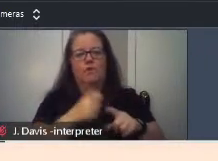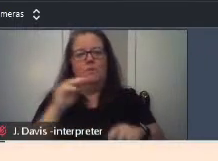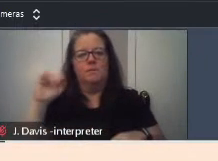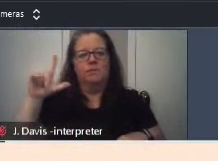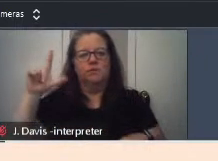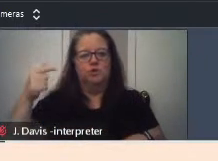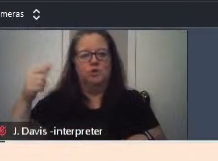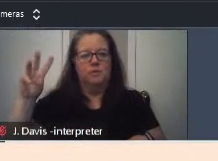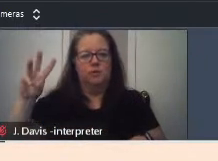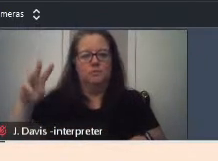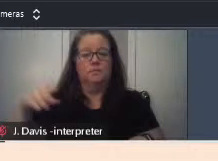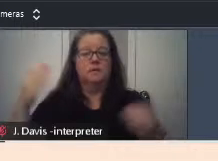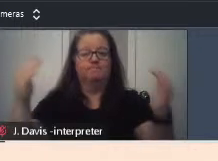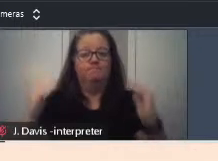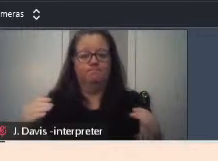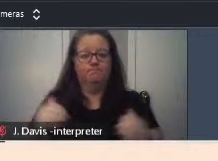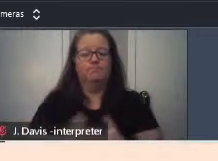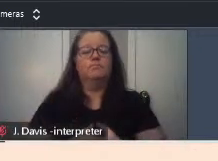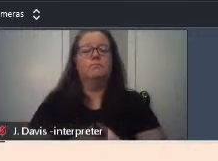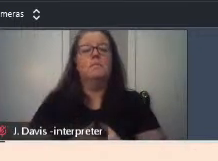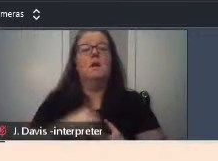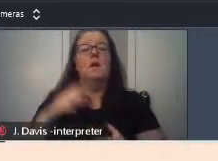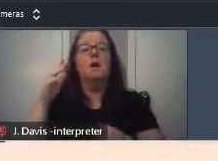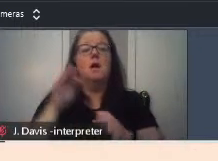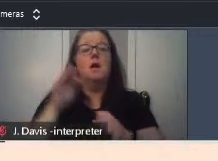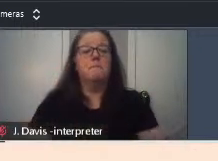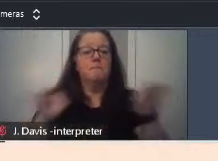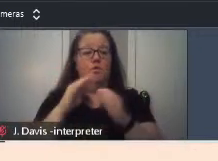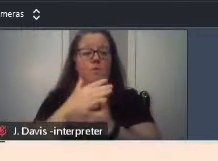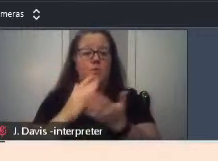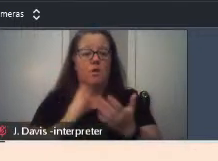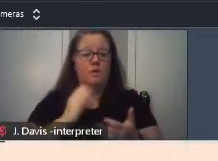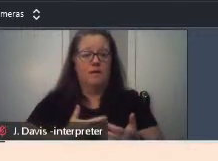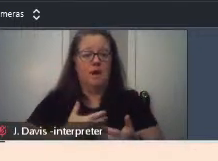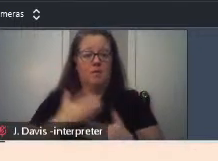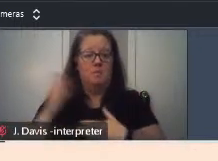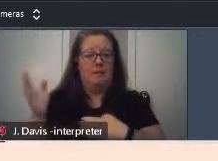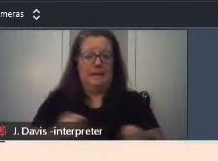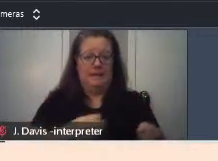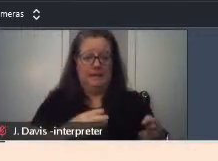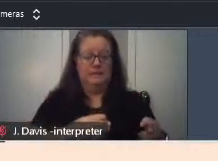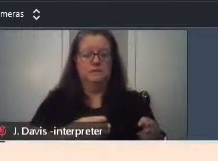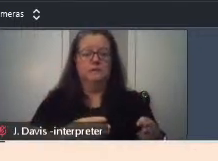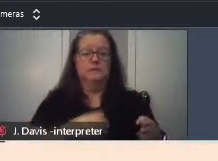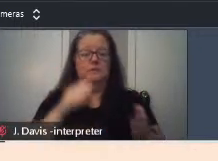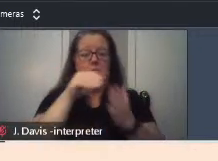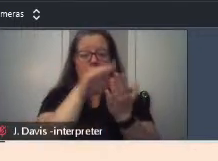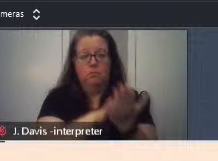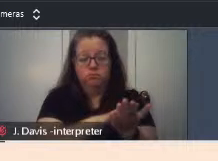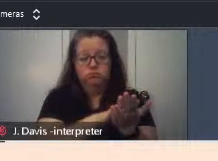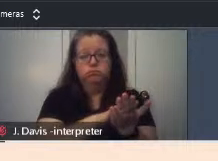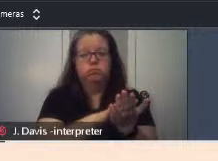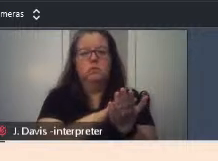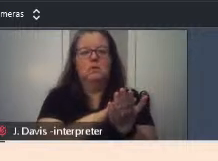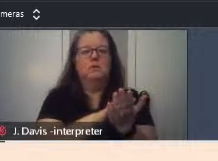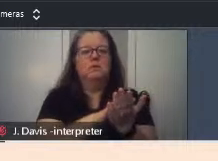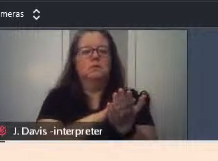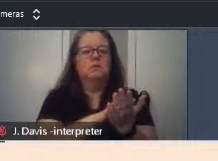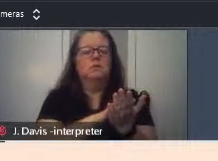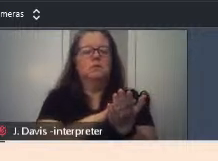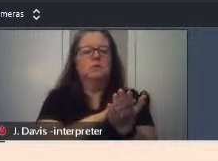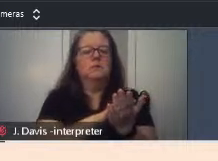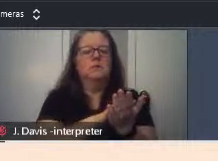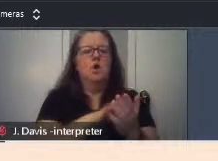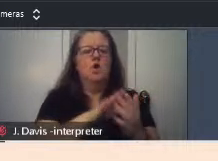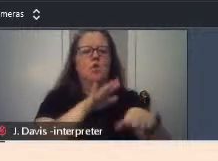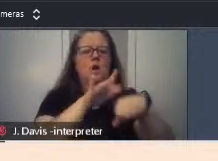please. Another important part of the wellhead protection plan that's written in the regs is outreach. We know